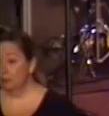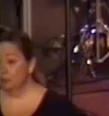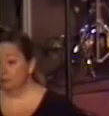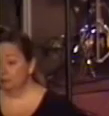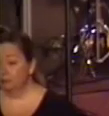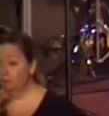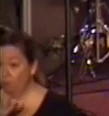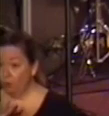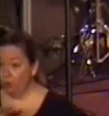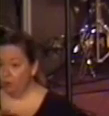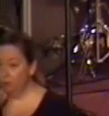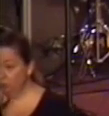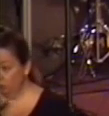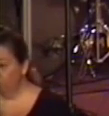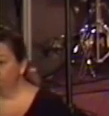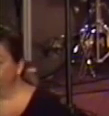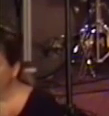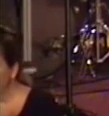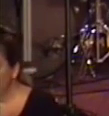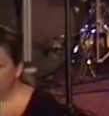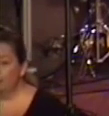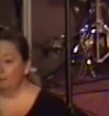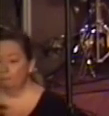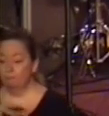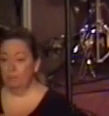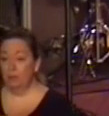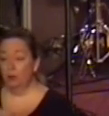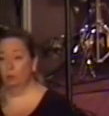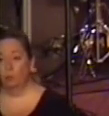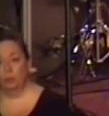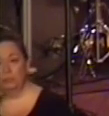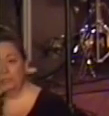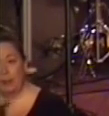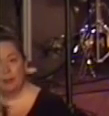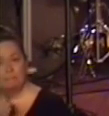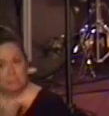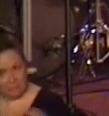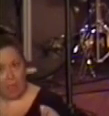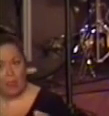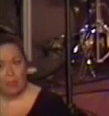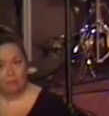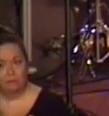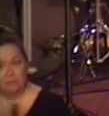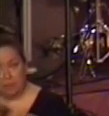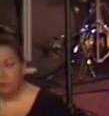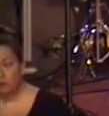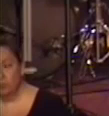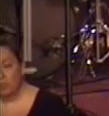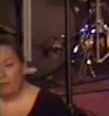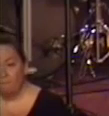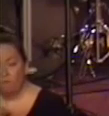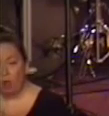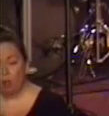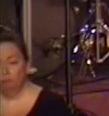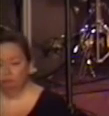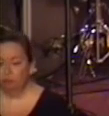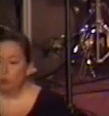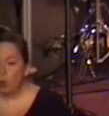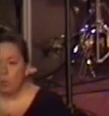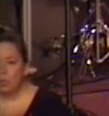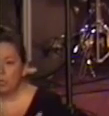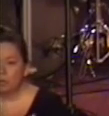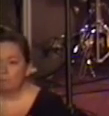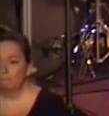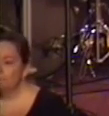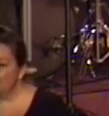when Peter preaches on the day of Pentecost, he said, be saved. Save yourself is the idea from this crooked and perverse